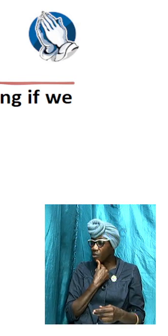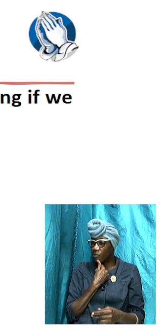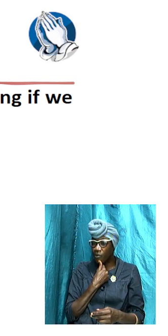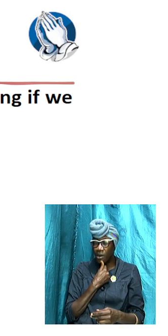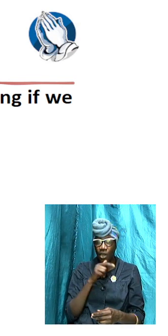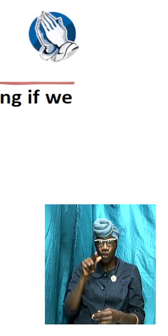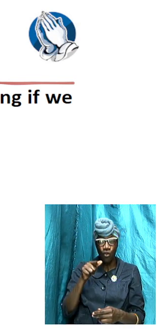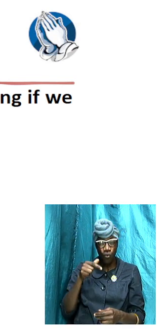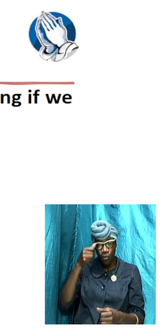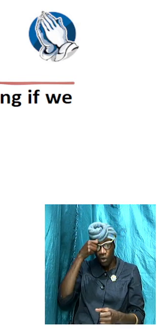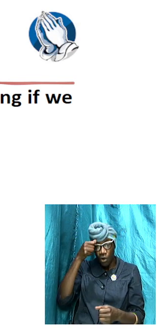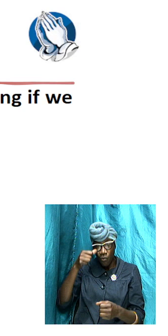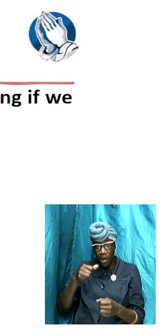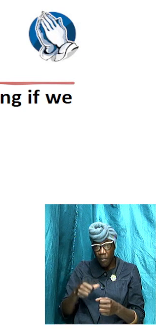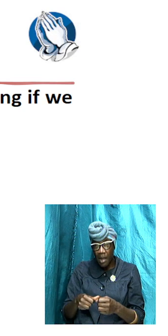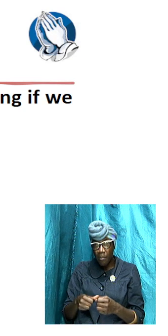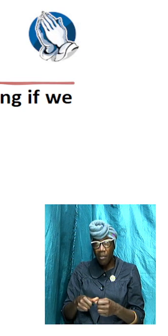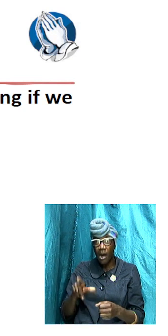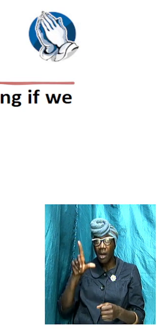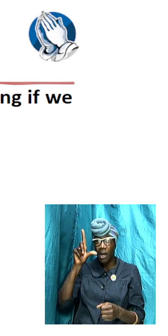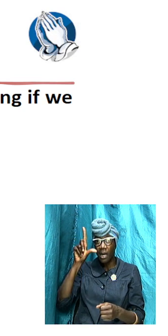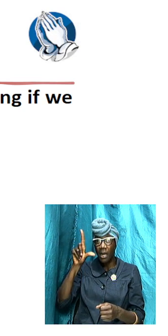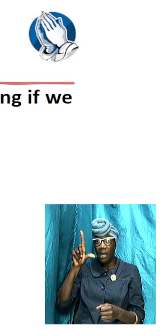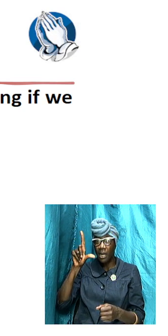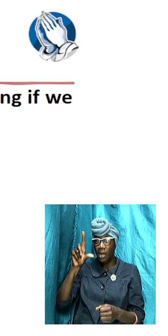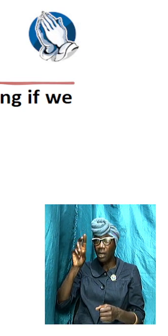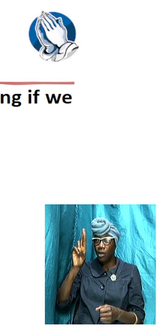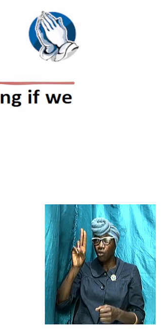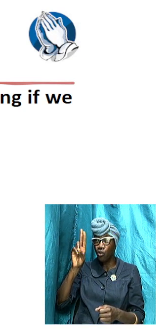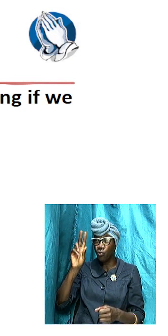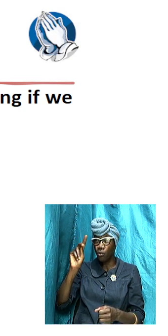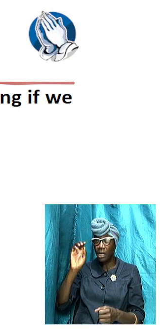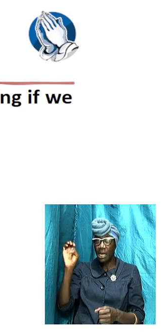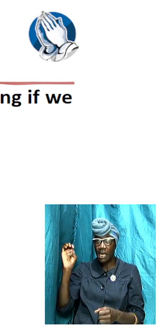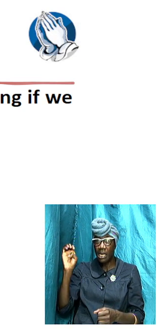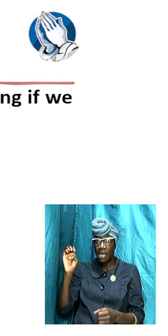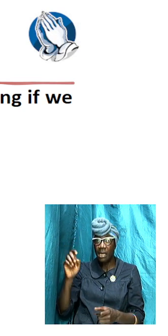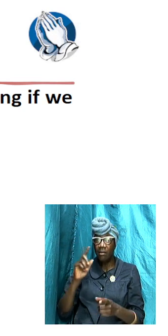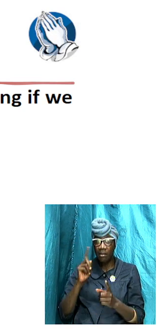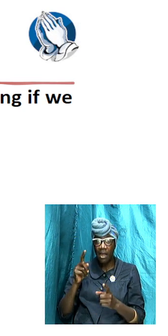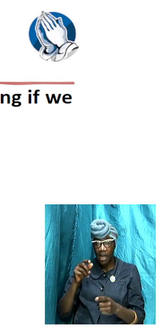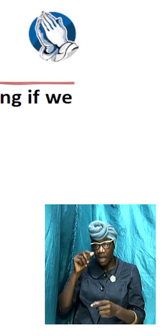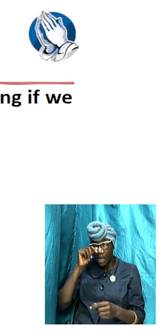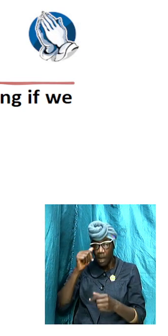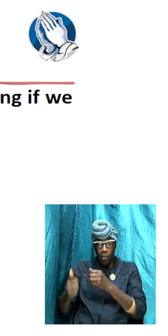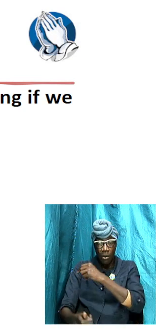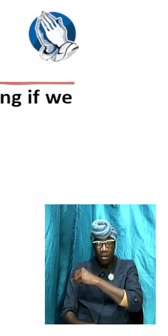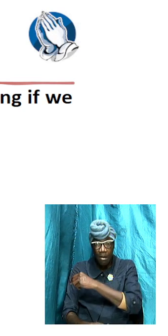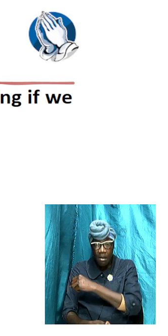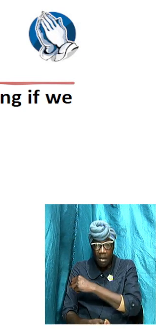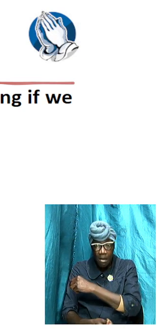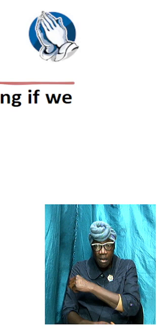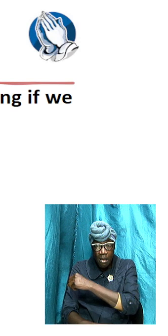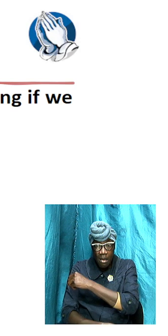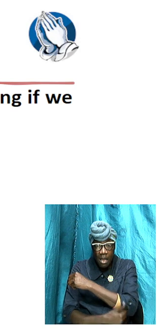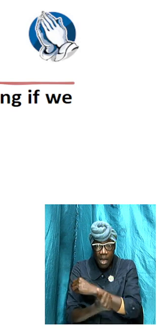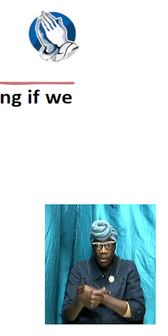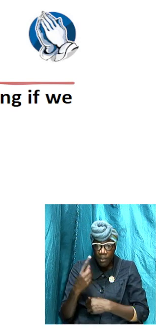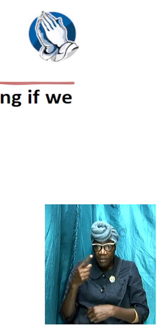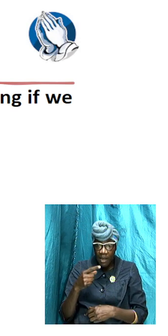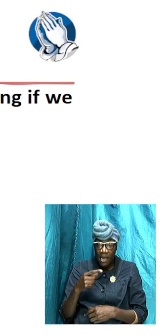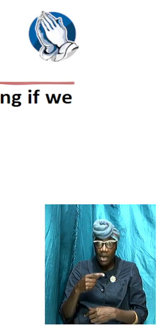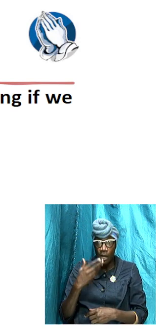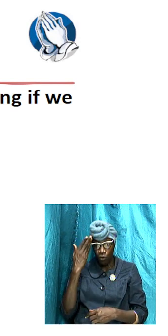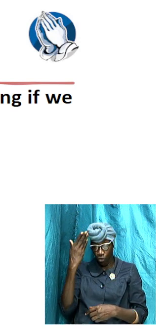active. Luke chapter 16 and verse 25. But Abraham said, son, remember that thou in